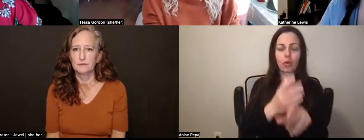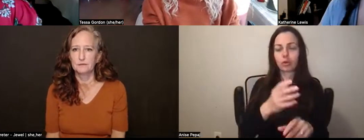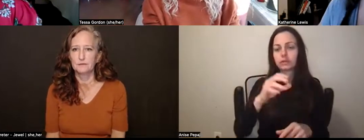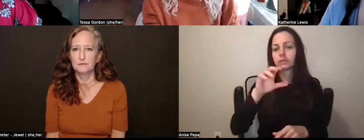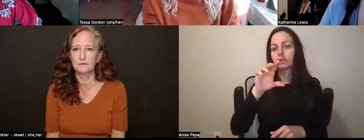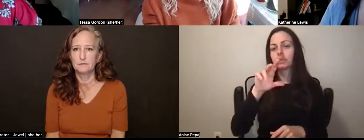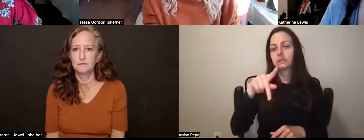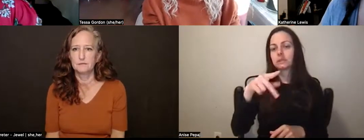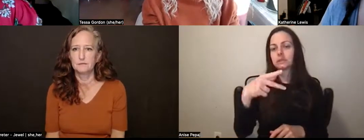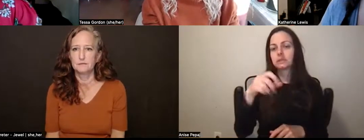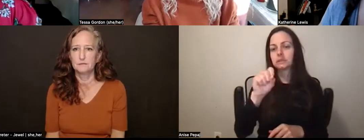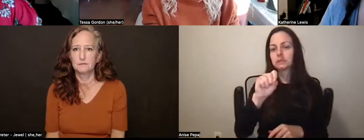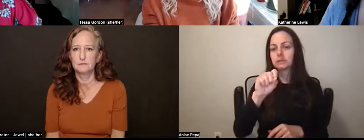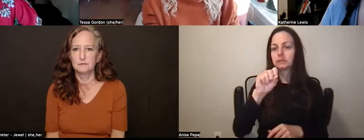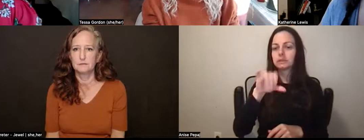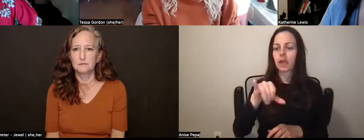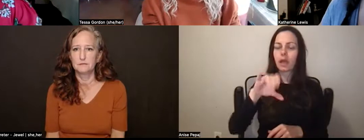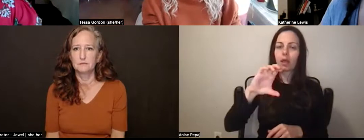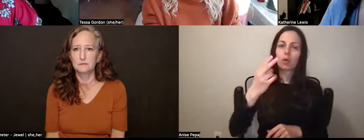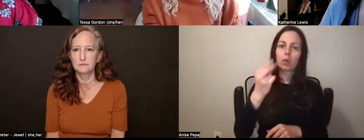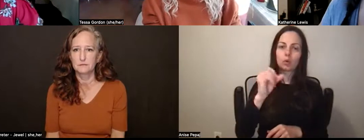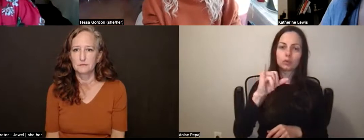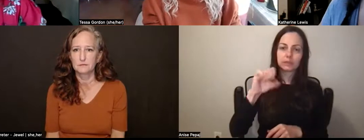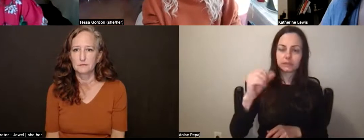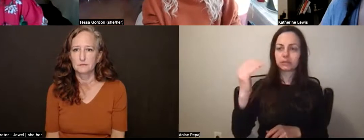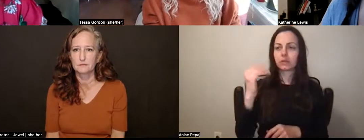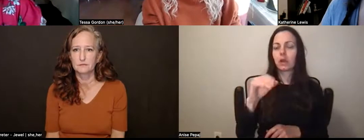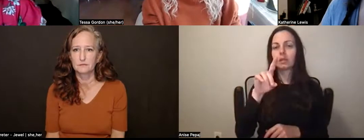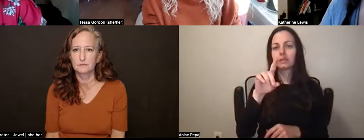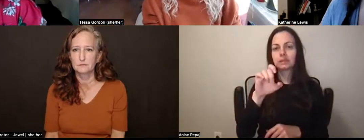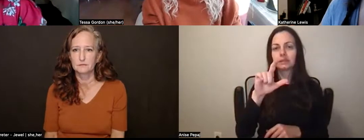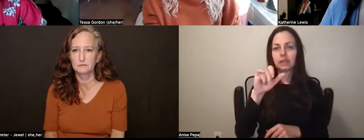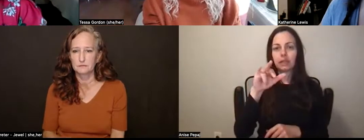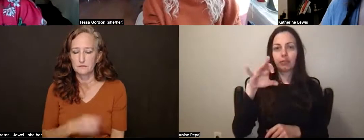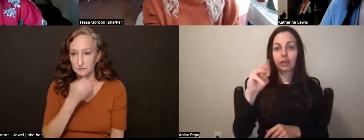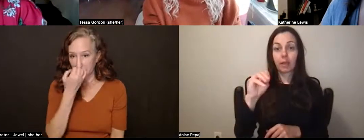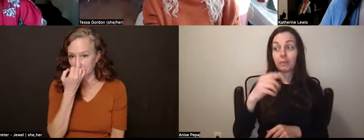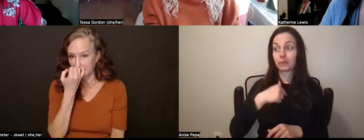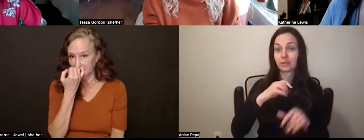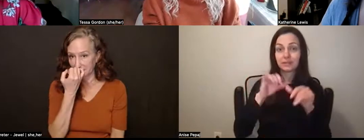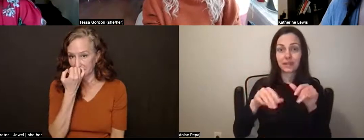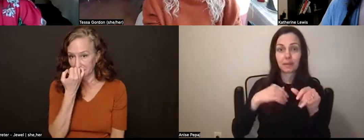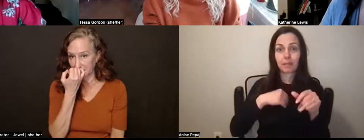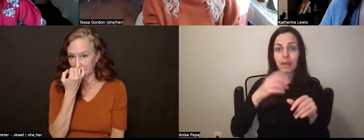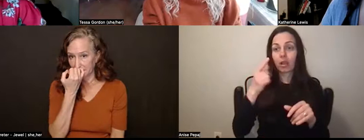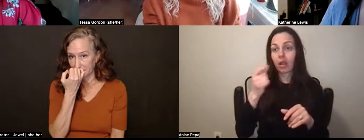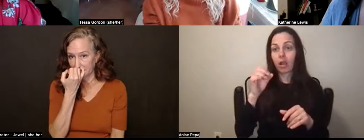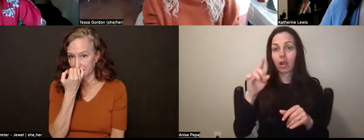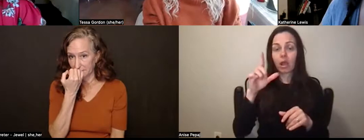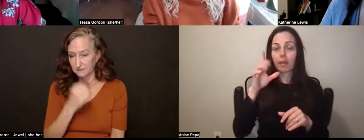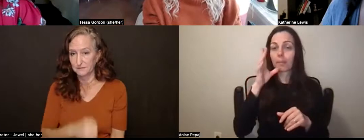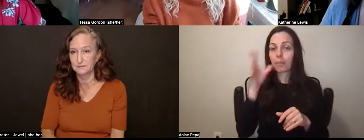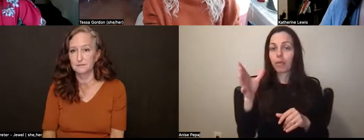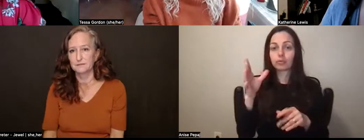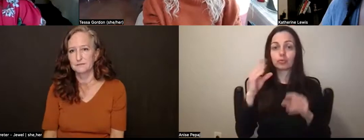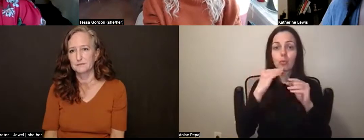delirium, right? After being in my room, in my godmother's basement for 18 months alone, I